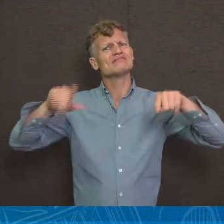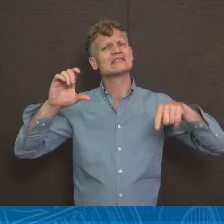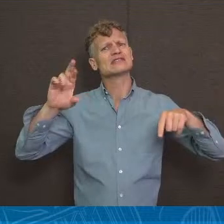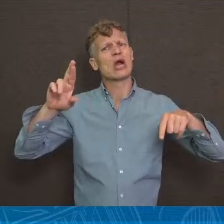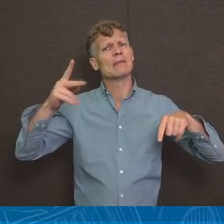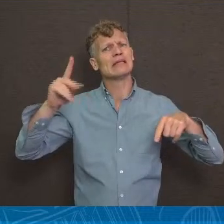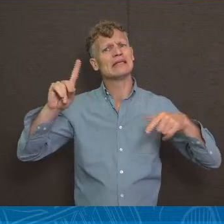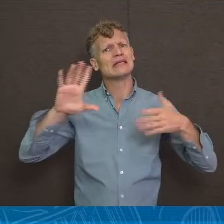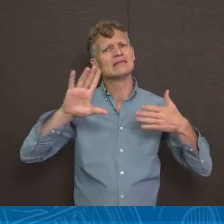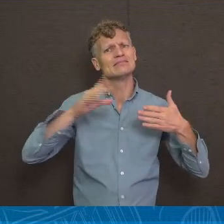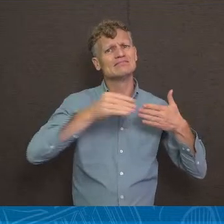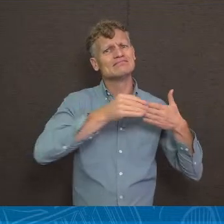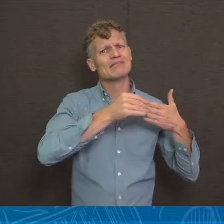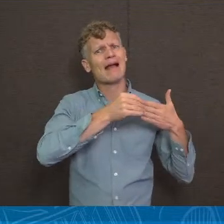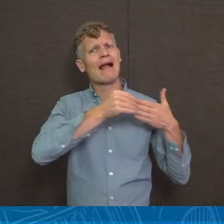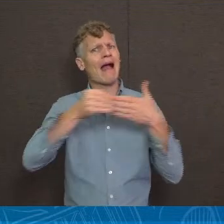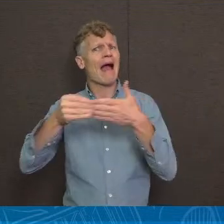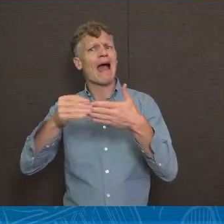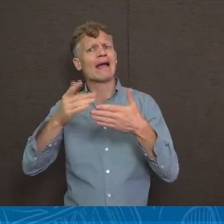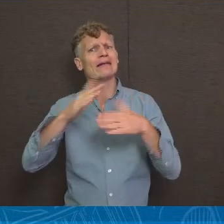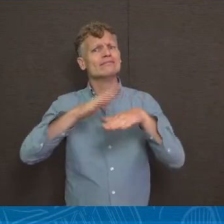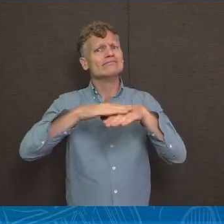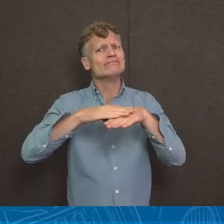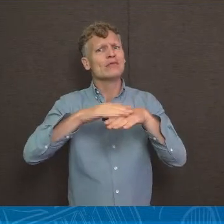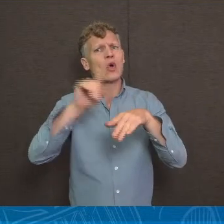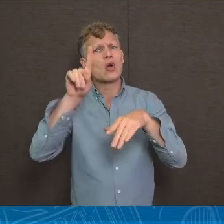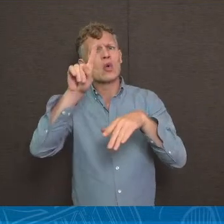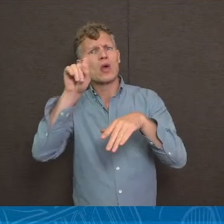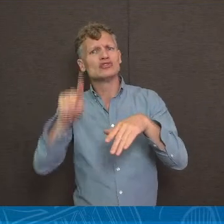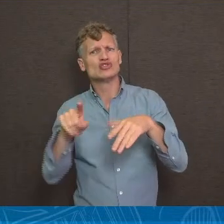others, to the question number 3?